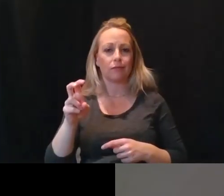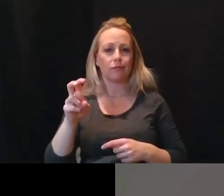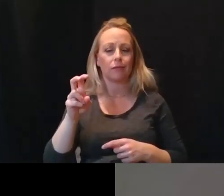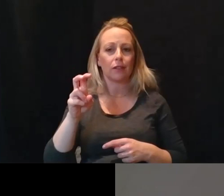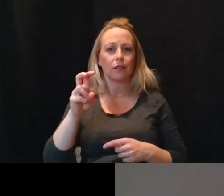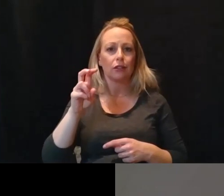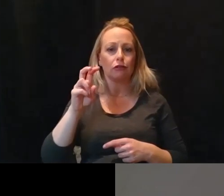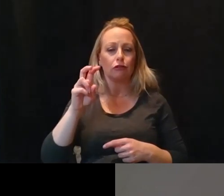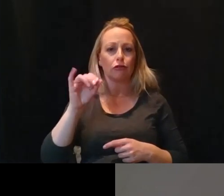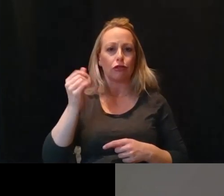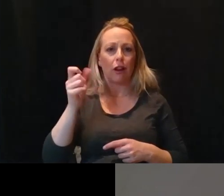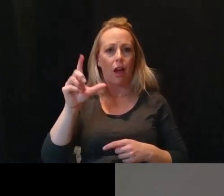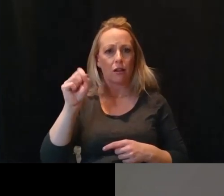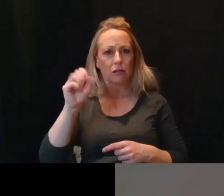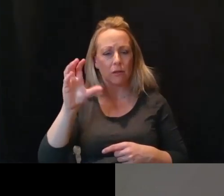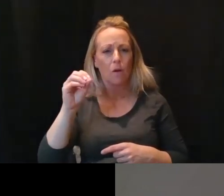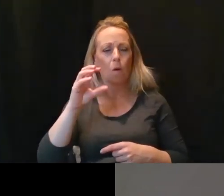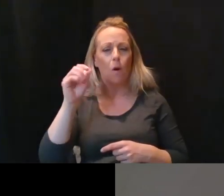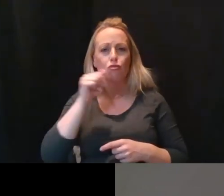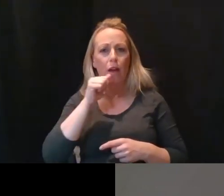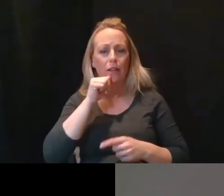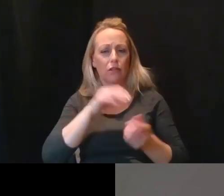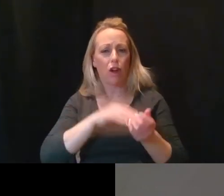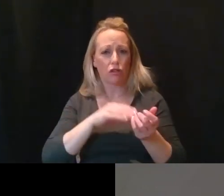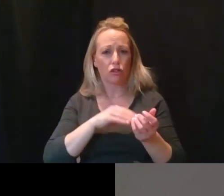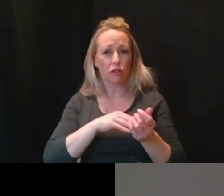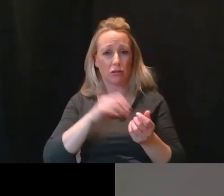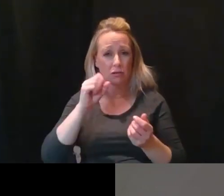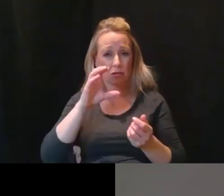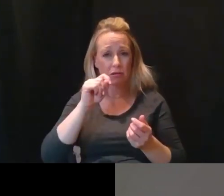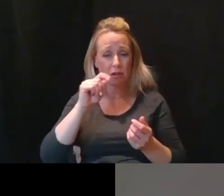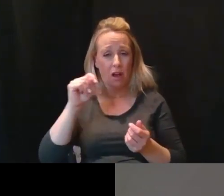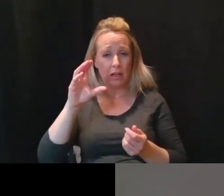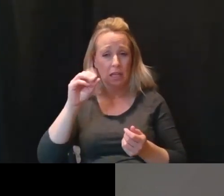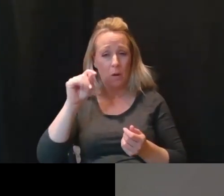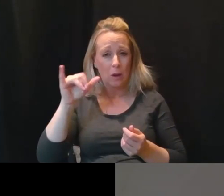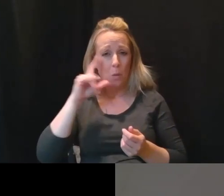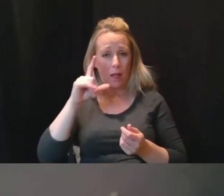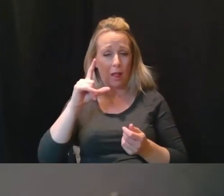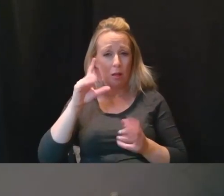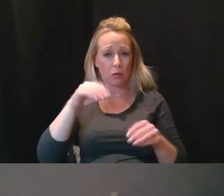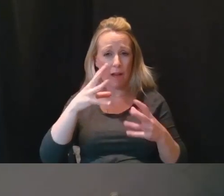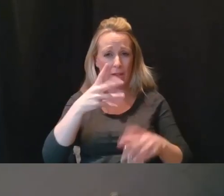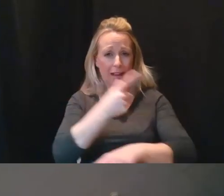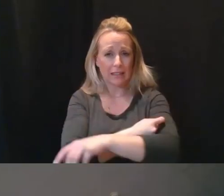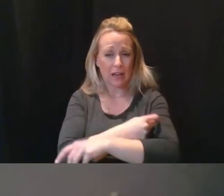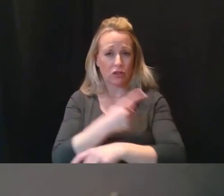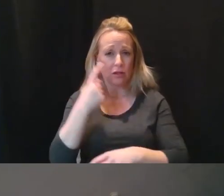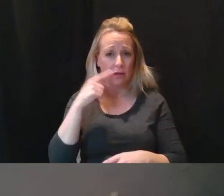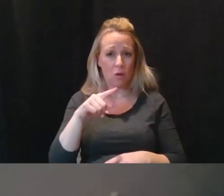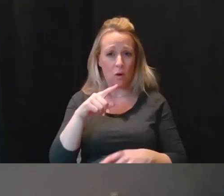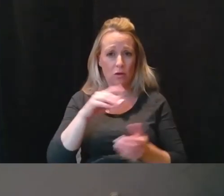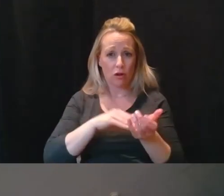private physicians going forward, does Scott County plan on expanding the scope of the administration in the coming weeks or